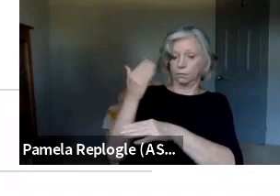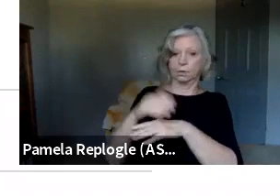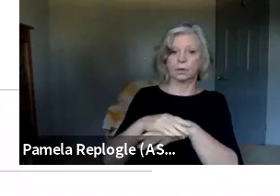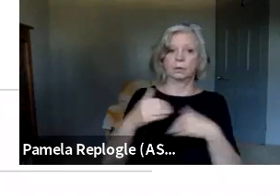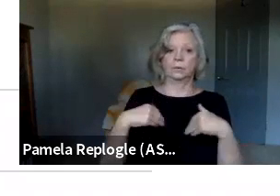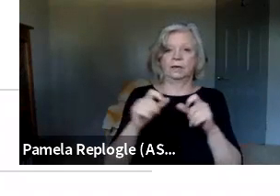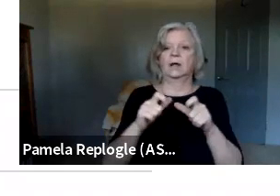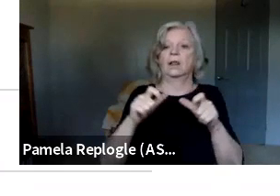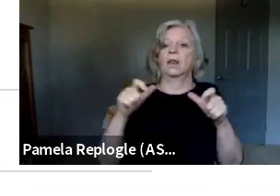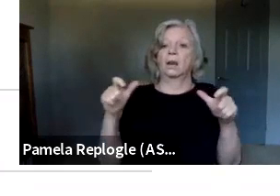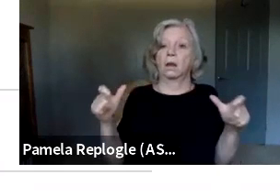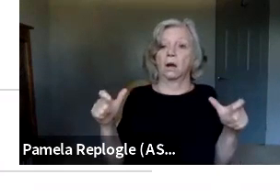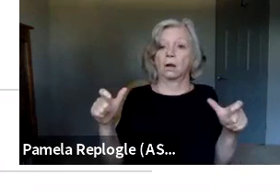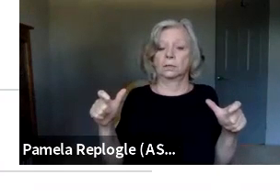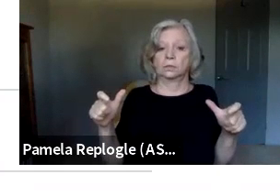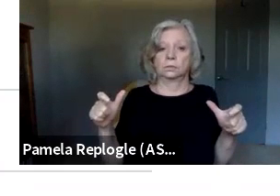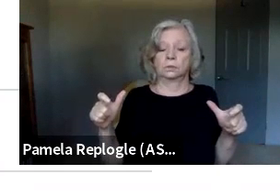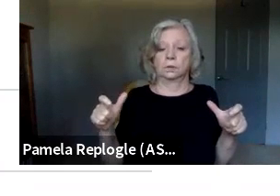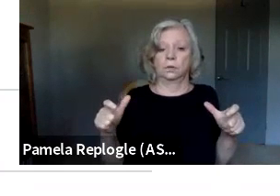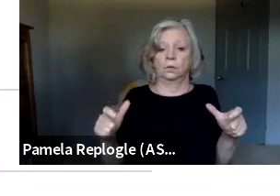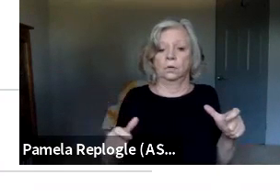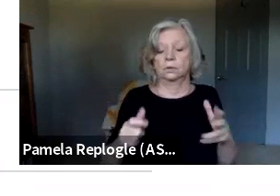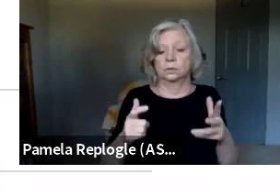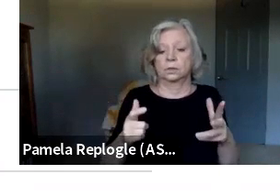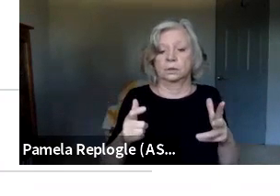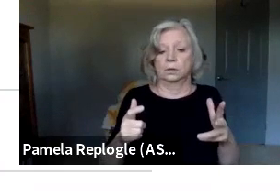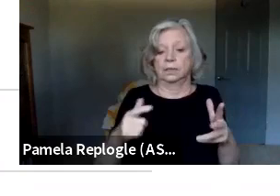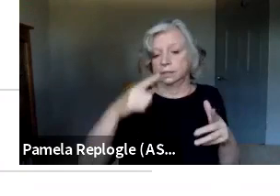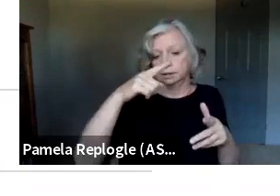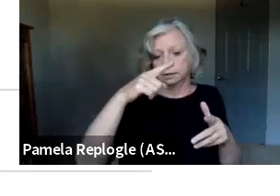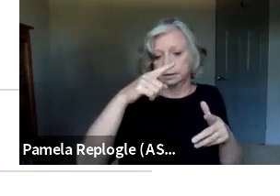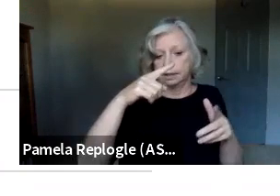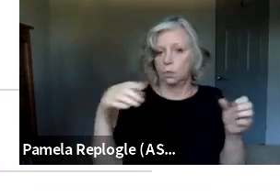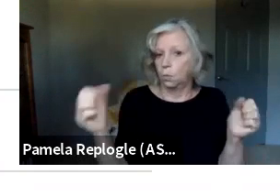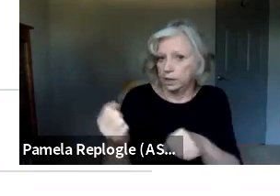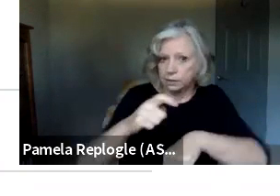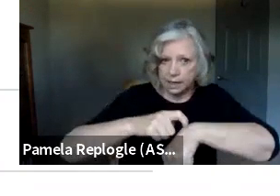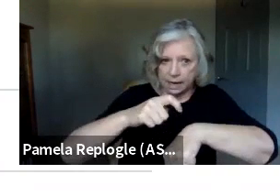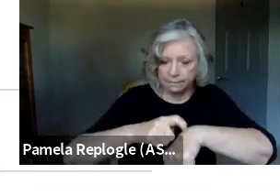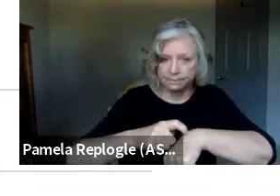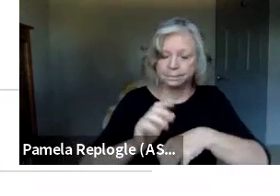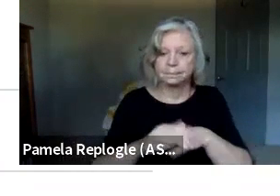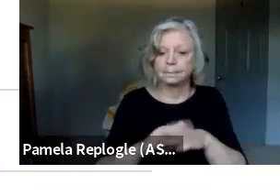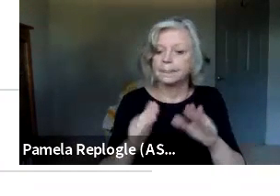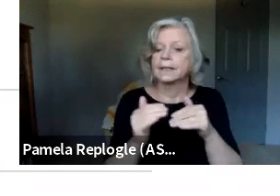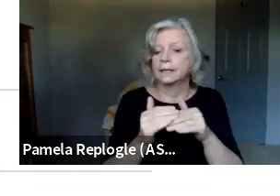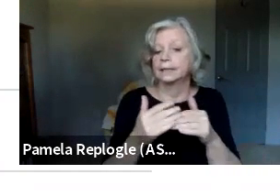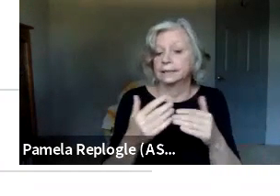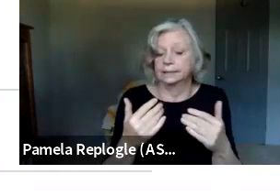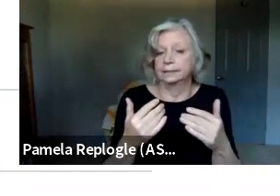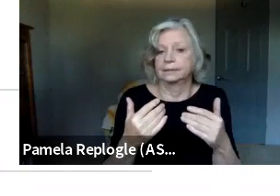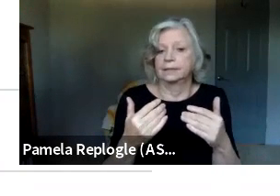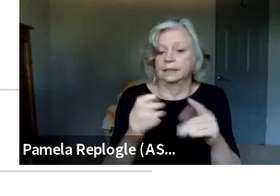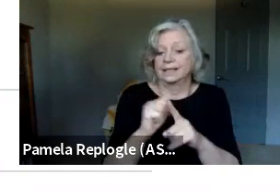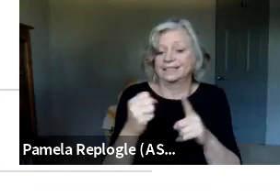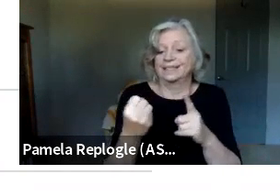large surge in the winter where things were extremely dire in California. And since then, the situation has